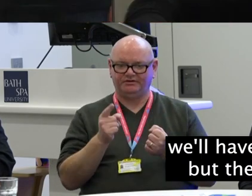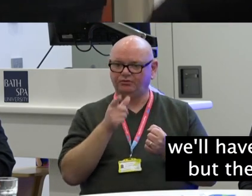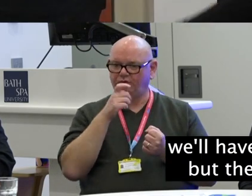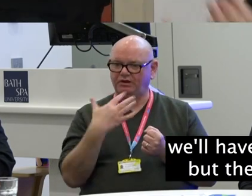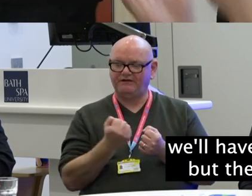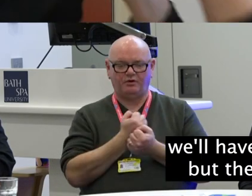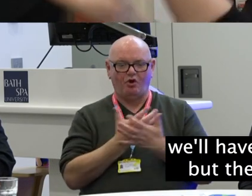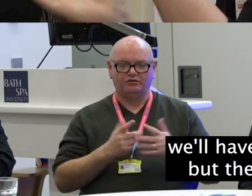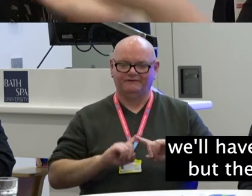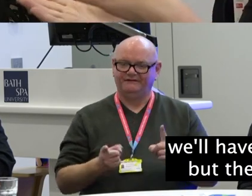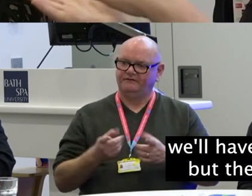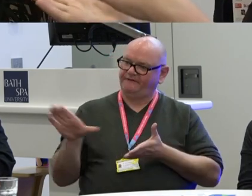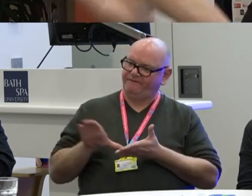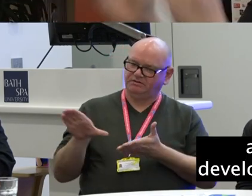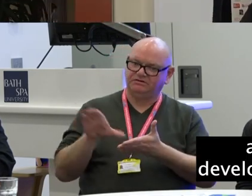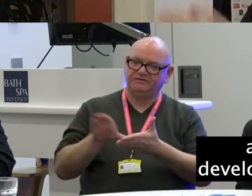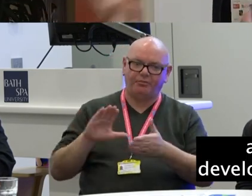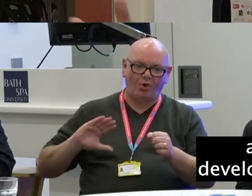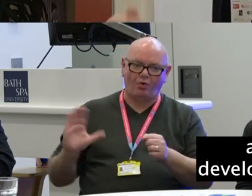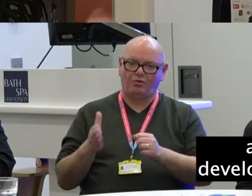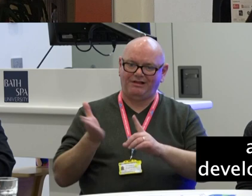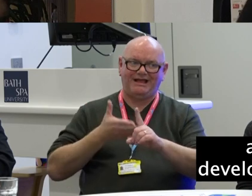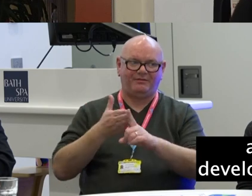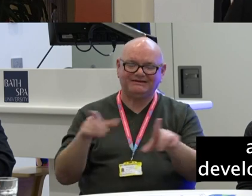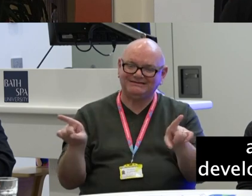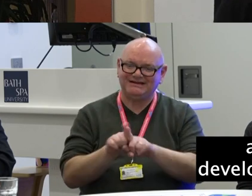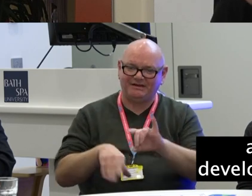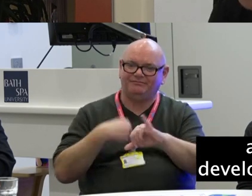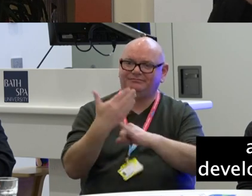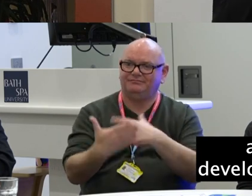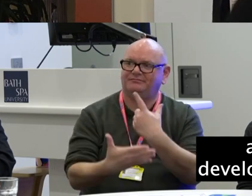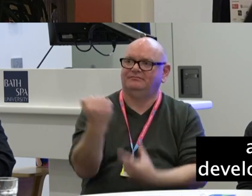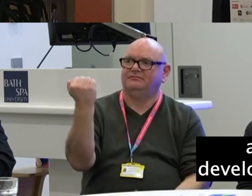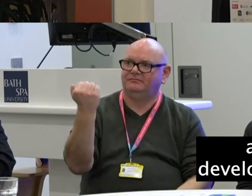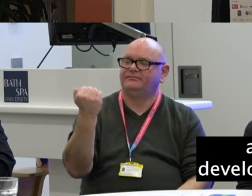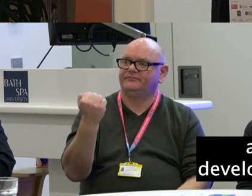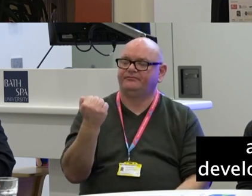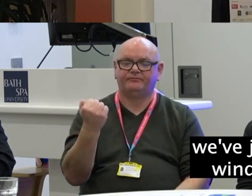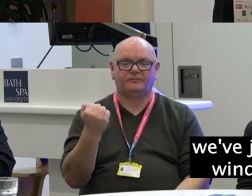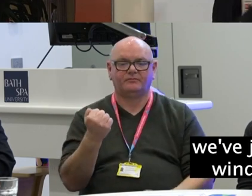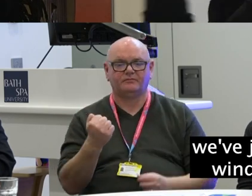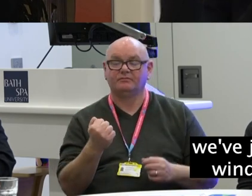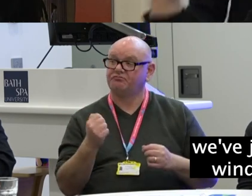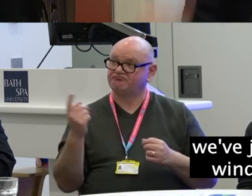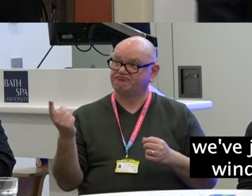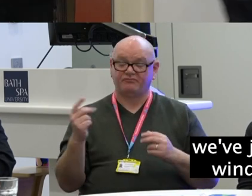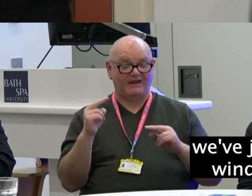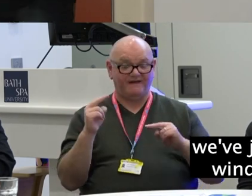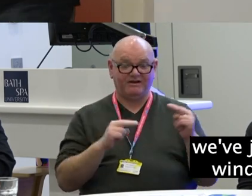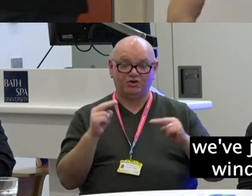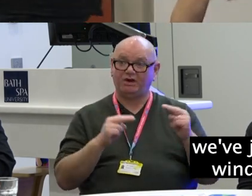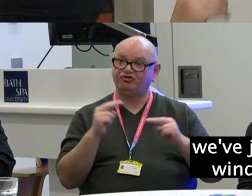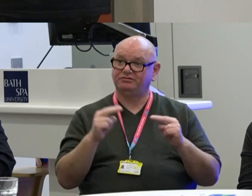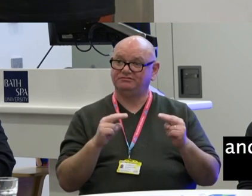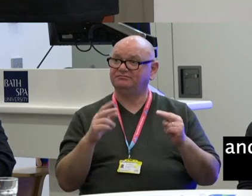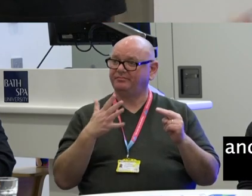funding pots, but they all serve the same purpose, and that's like how we do it developmentally. Evaluation wise, we've just chucked surveys out the window